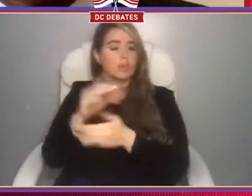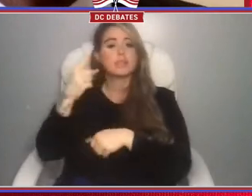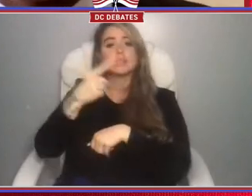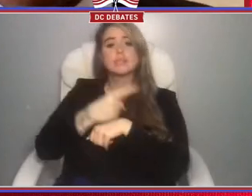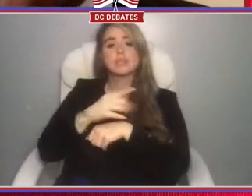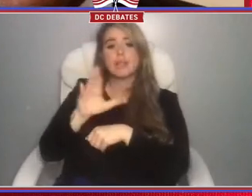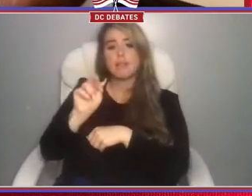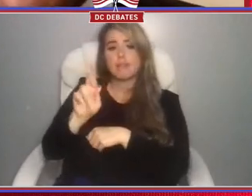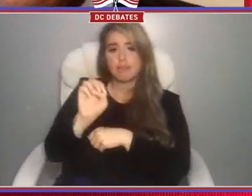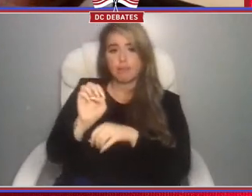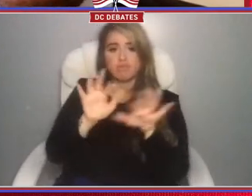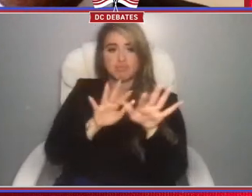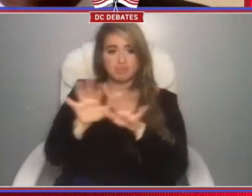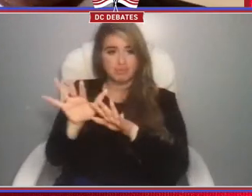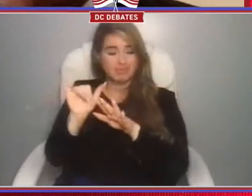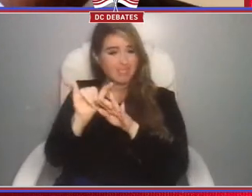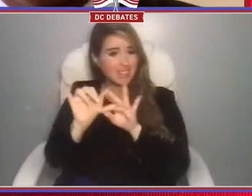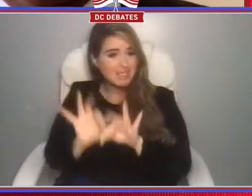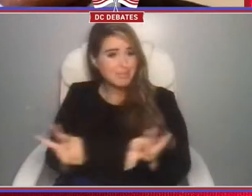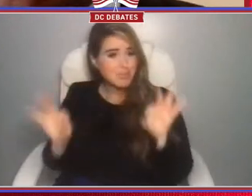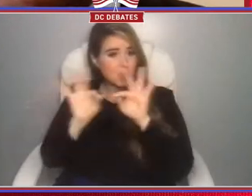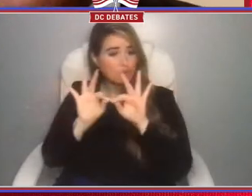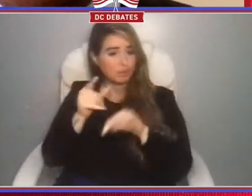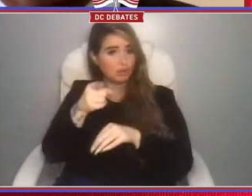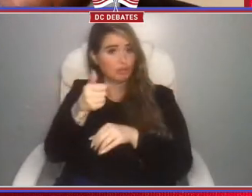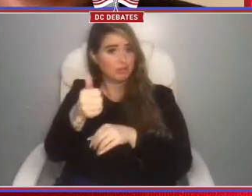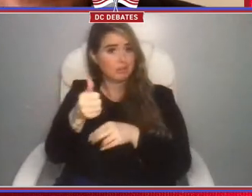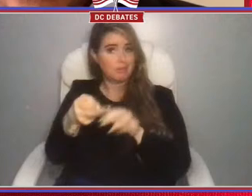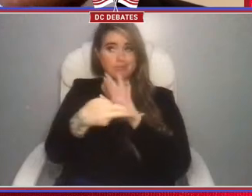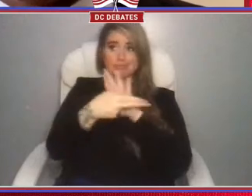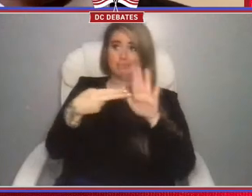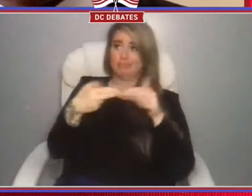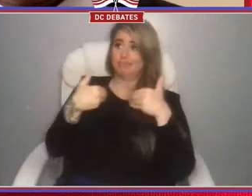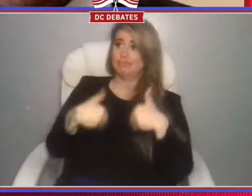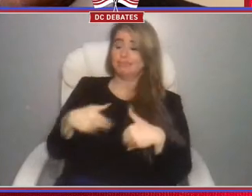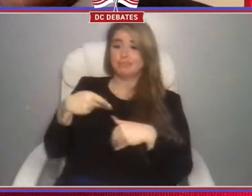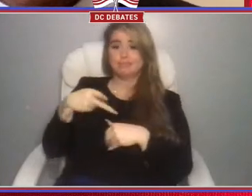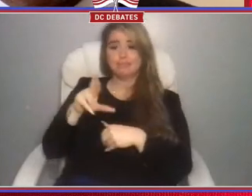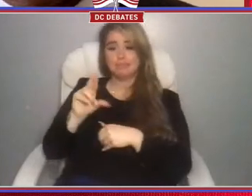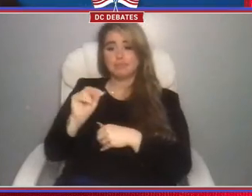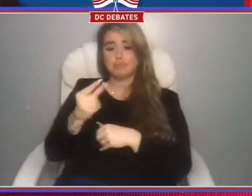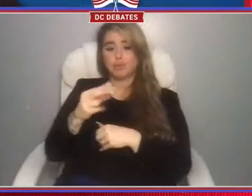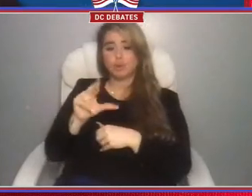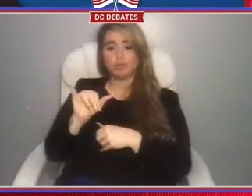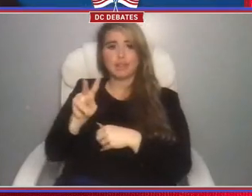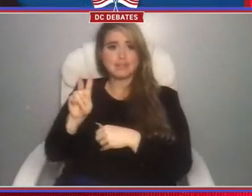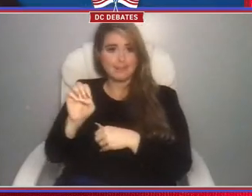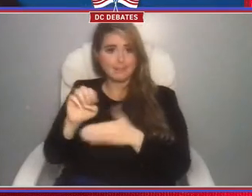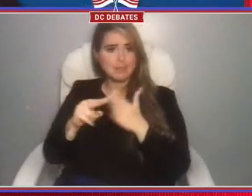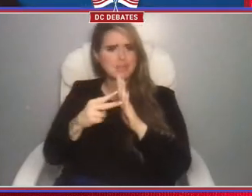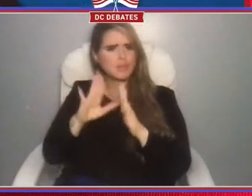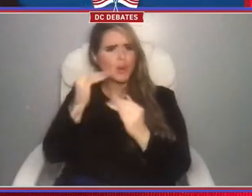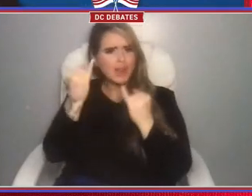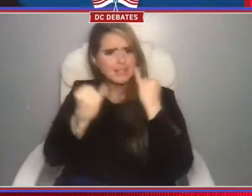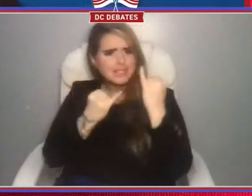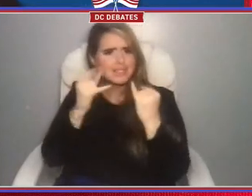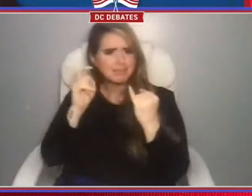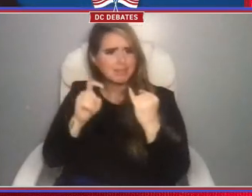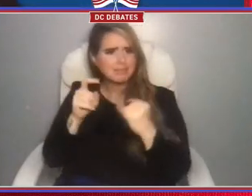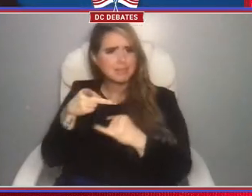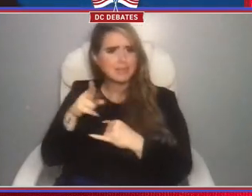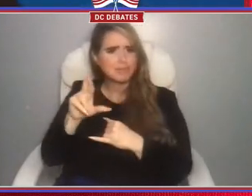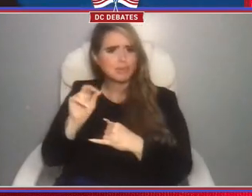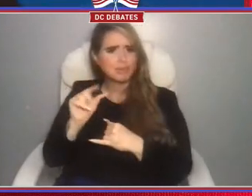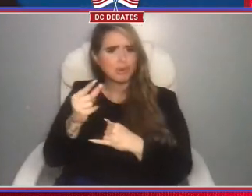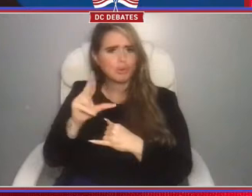call yourself a progressive, it's important that you have progressive ideas. Okay, thank you, Mr. Butler. Trayon White, I